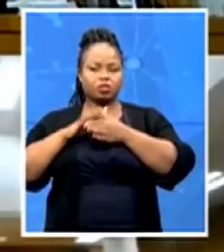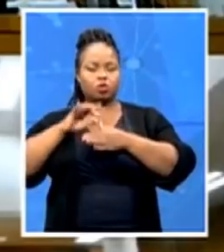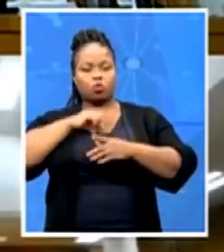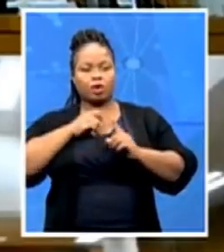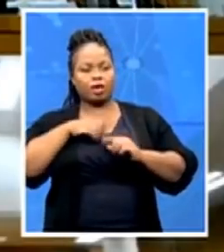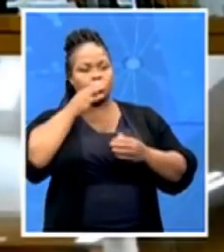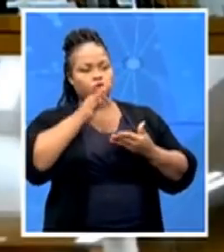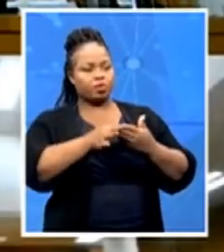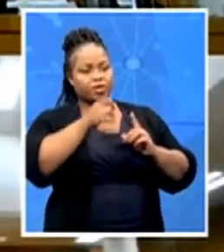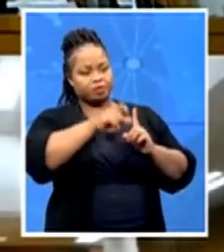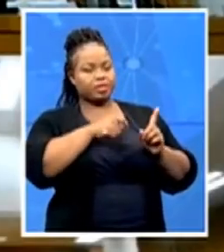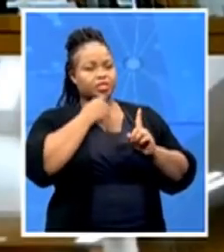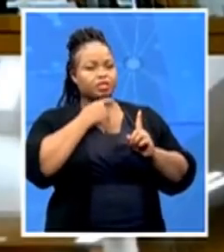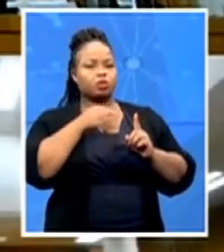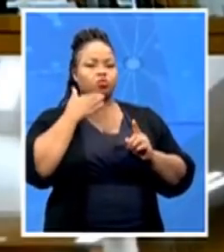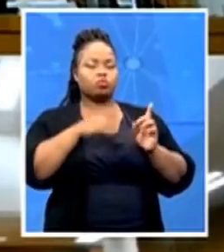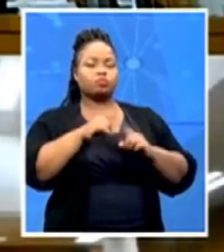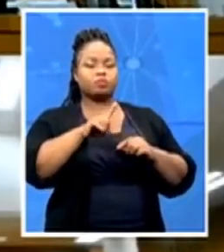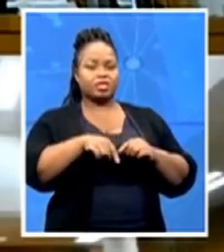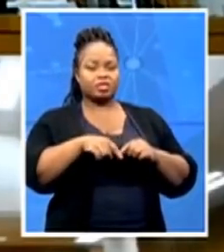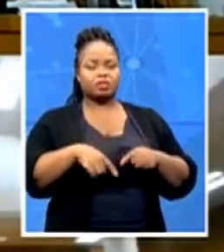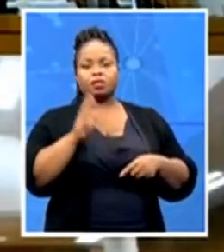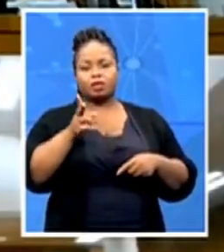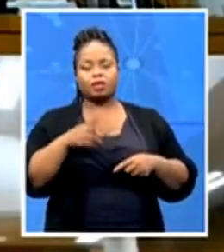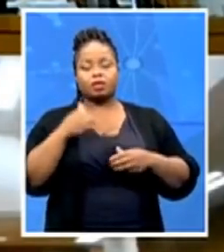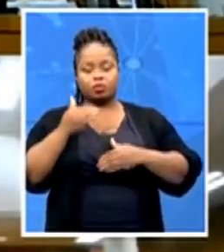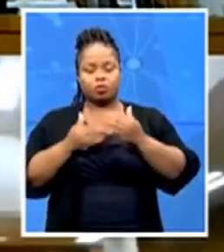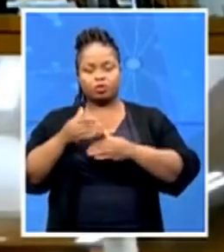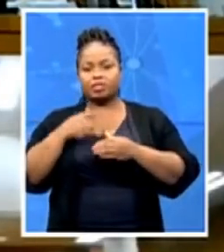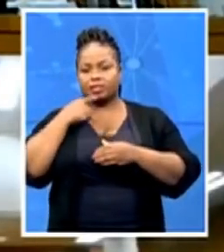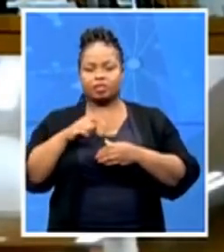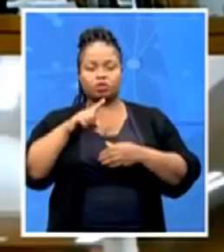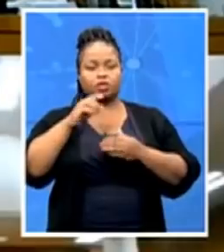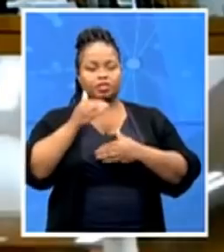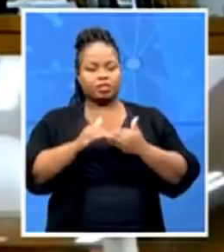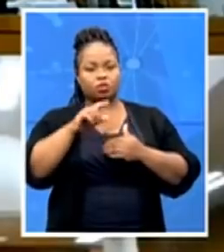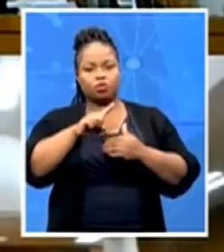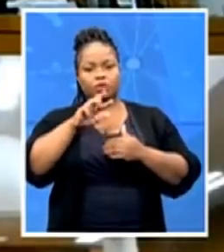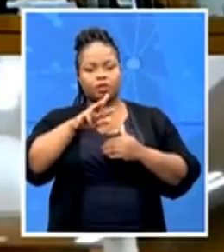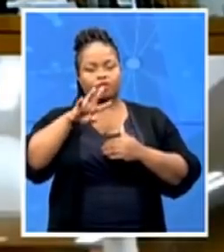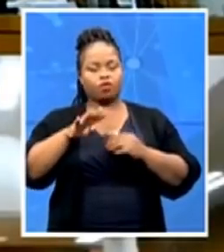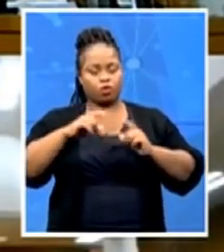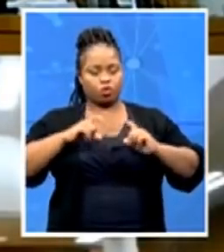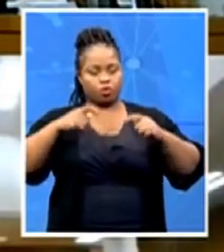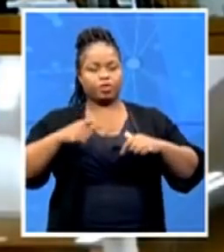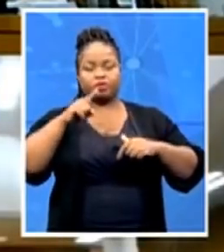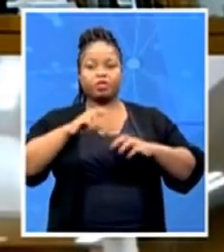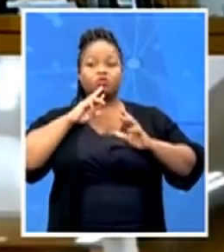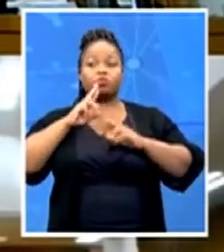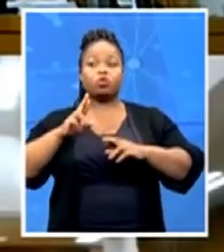also requires that the Section 194 committee must report to the Assembly and give reasons for its findings.